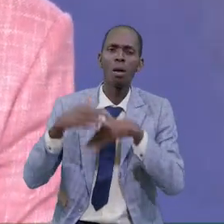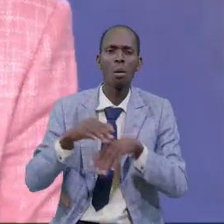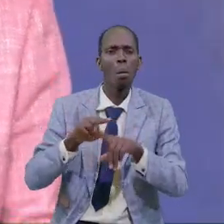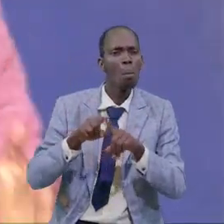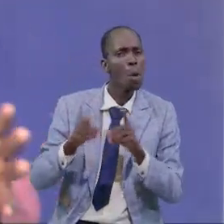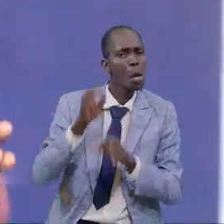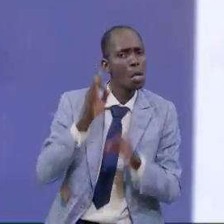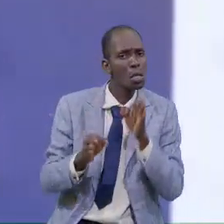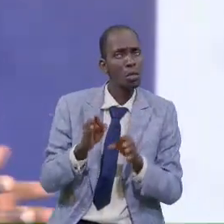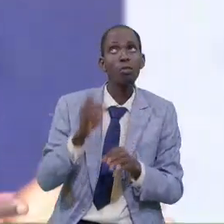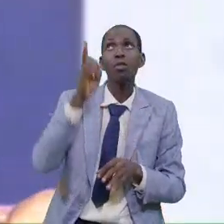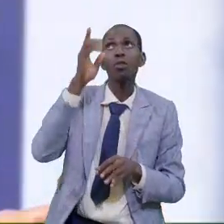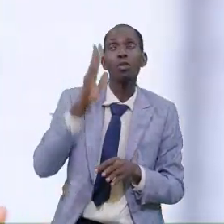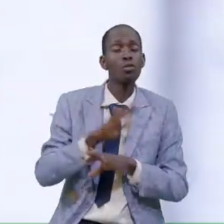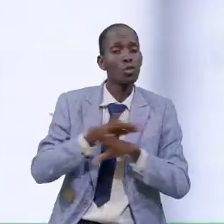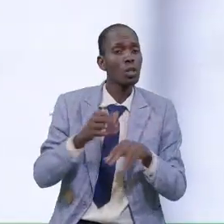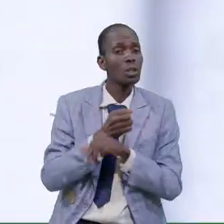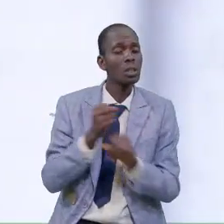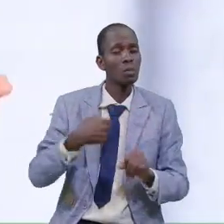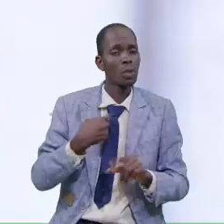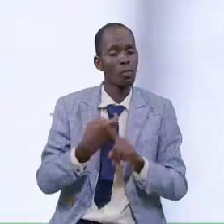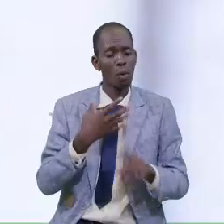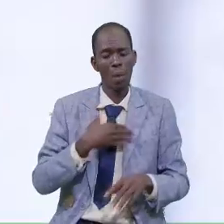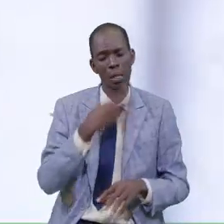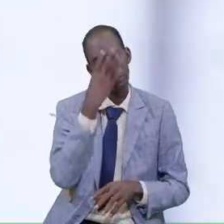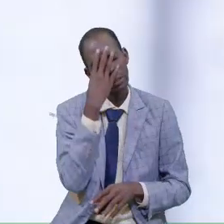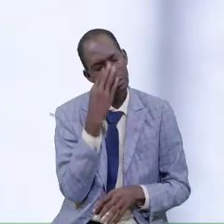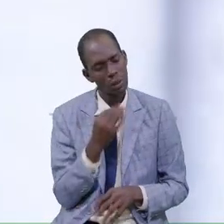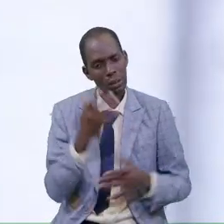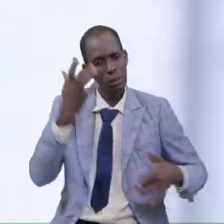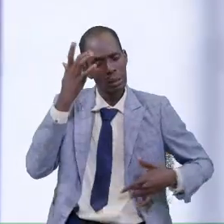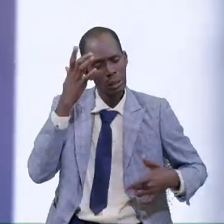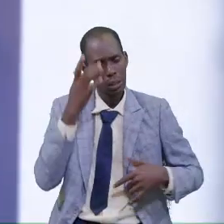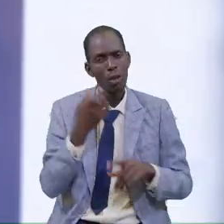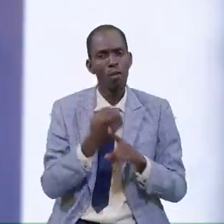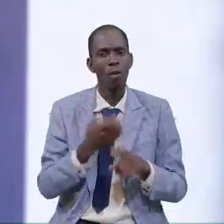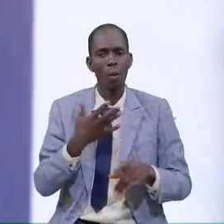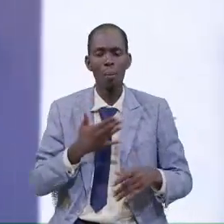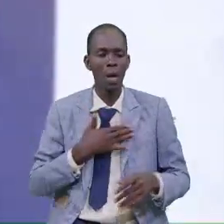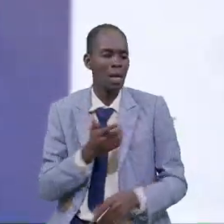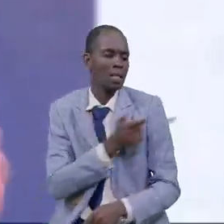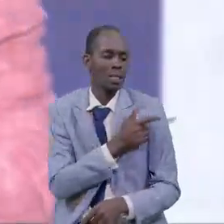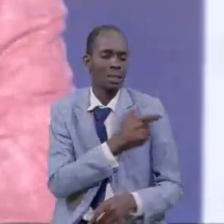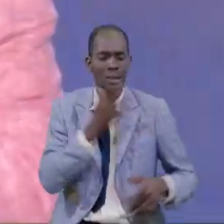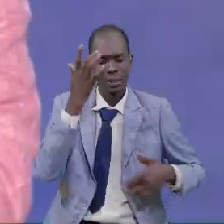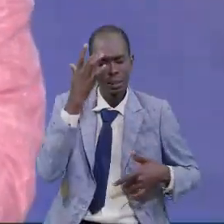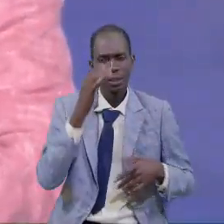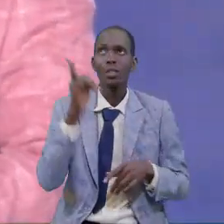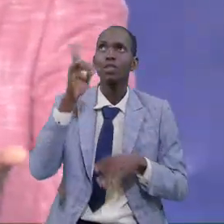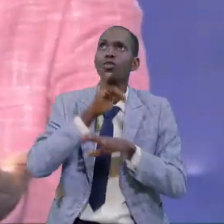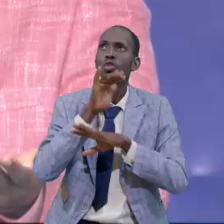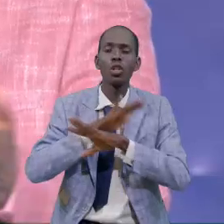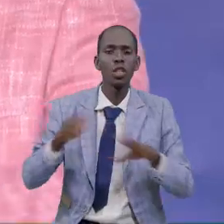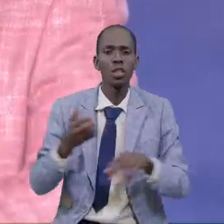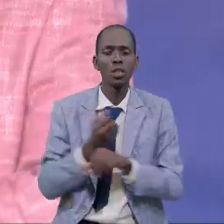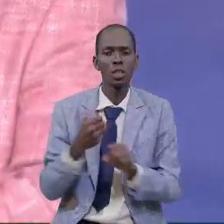sickness? It doesn't save me from my laziness. It doesn't save me from my idleness. It doesn't save me from my